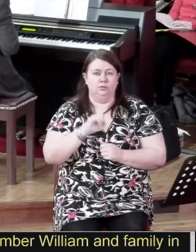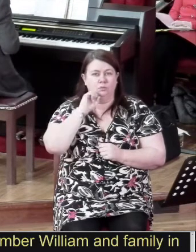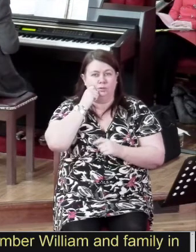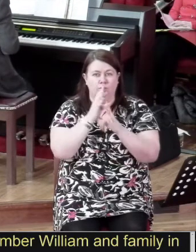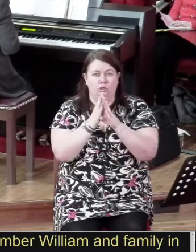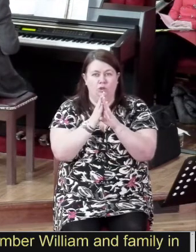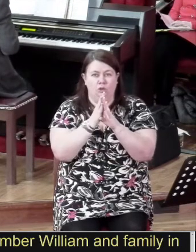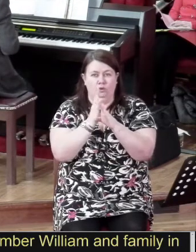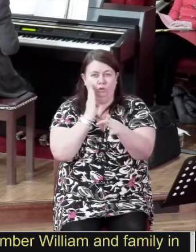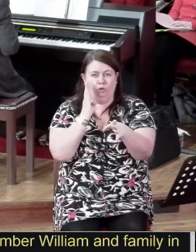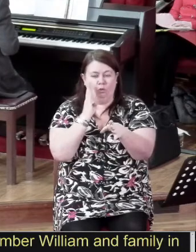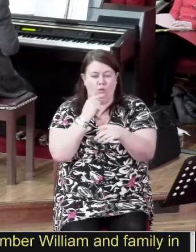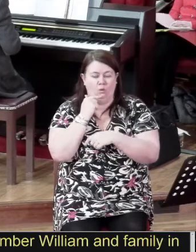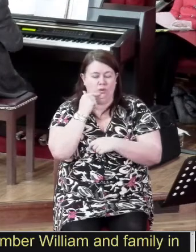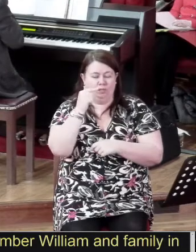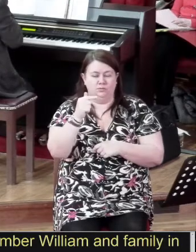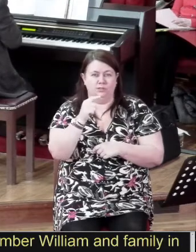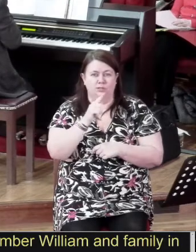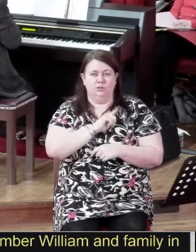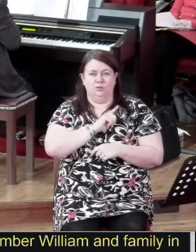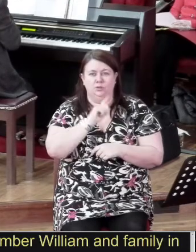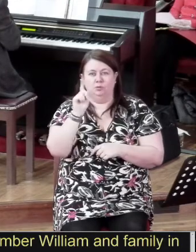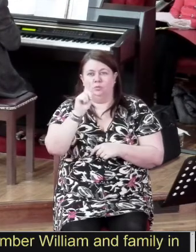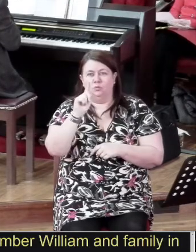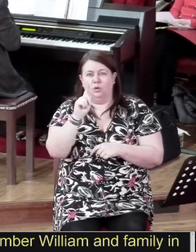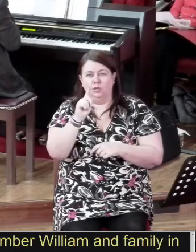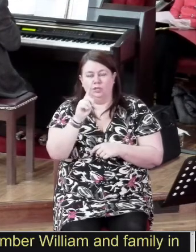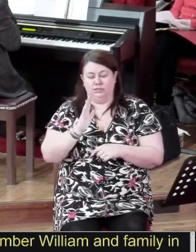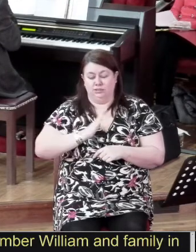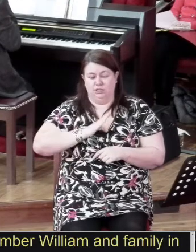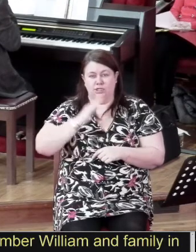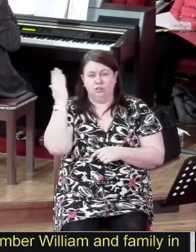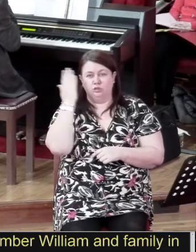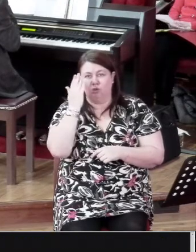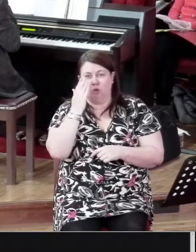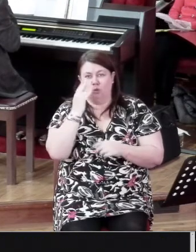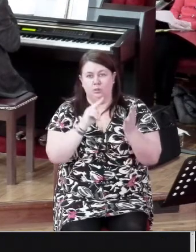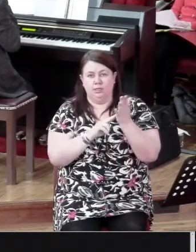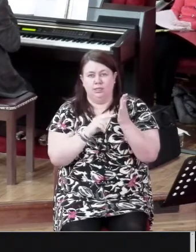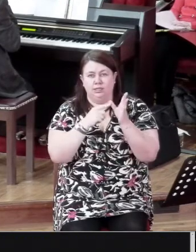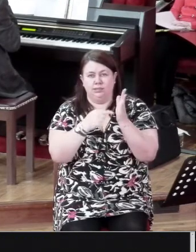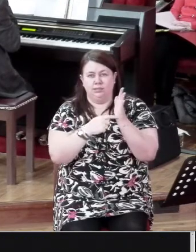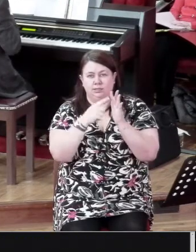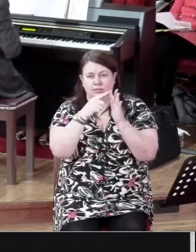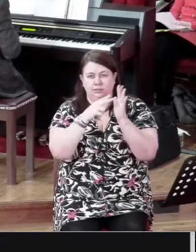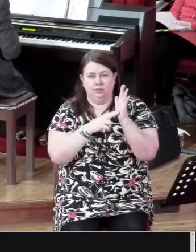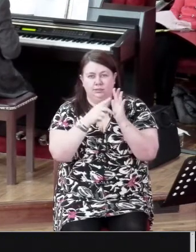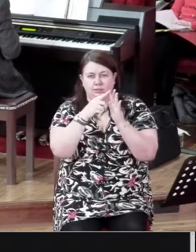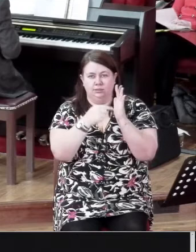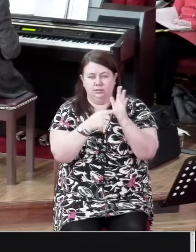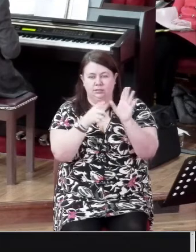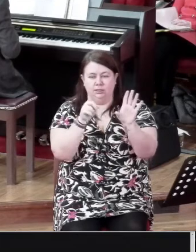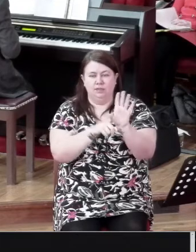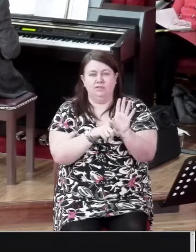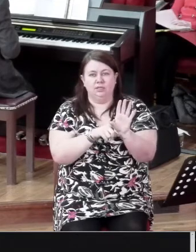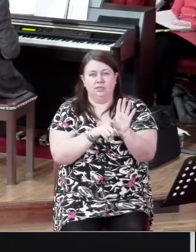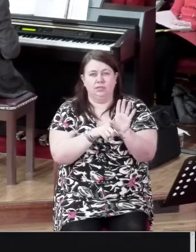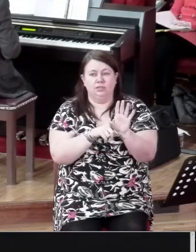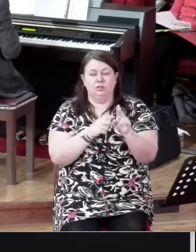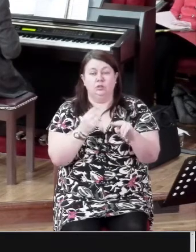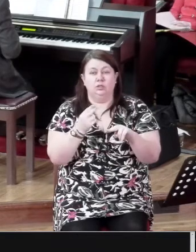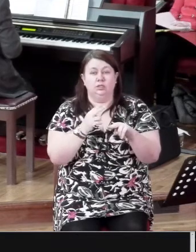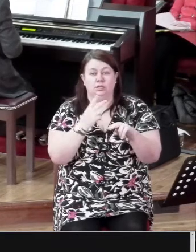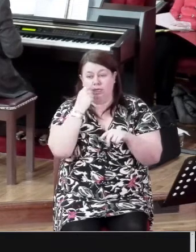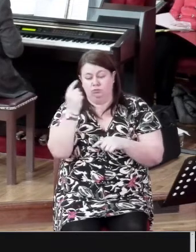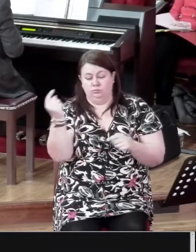door next Sunday. Next Sunday is the Nativity presentation by our Sunday school. So we look forward to that very, very much indeed. Do come early.